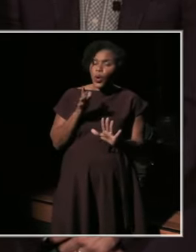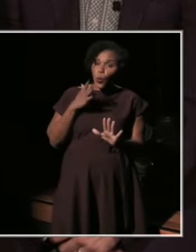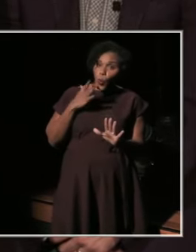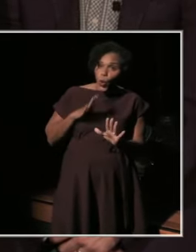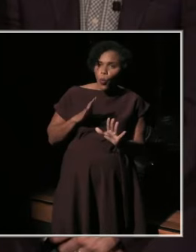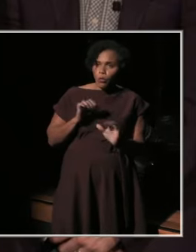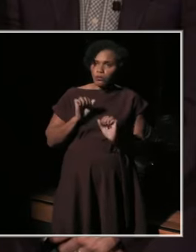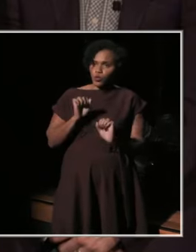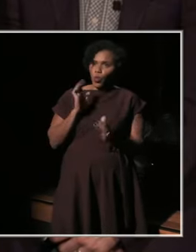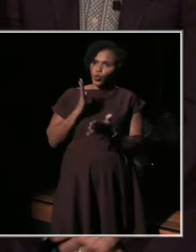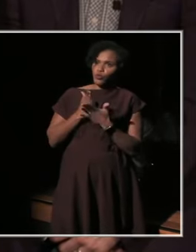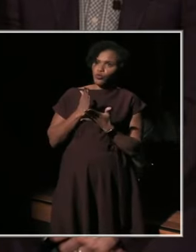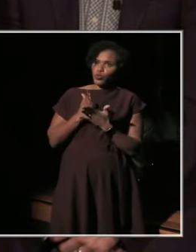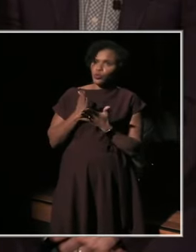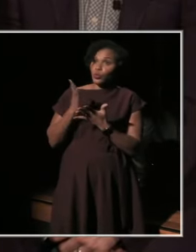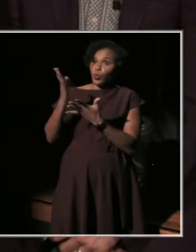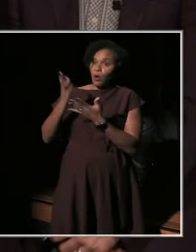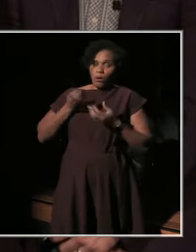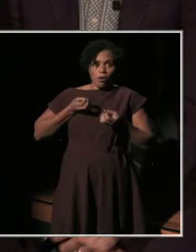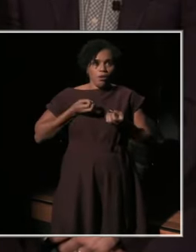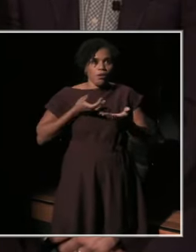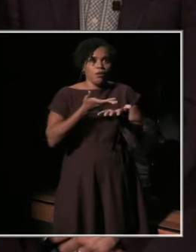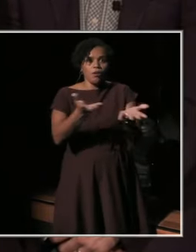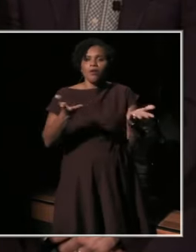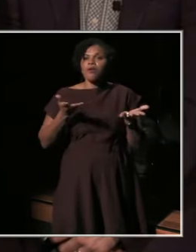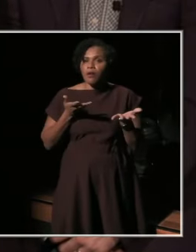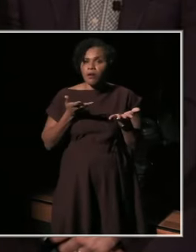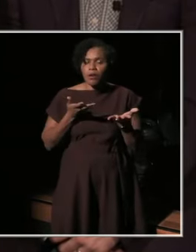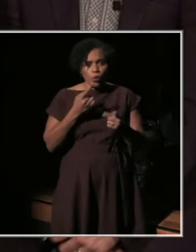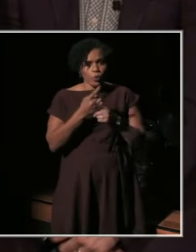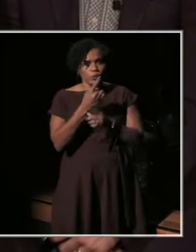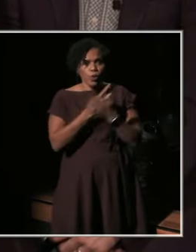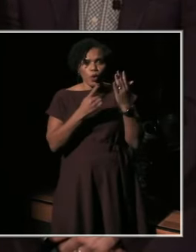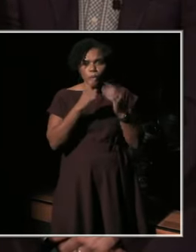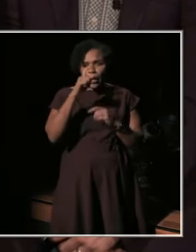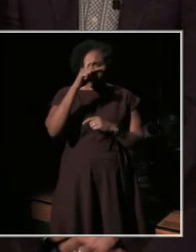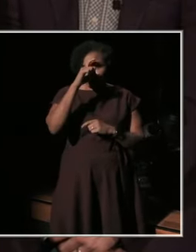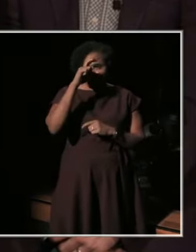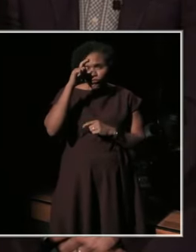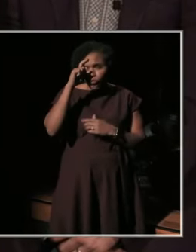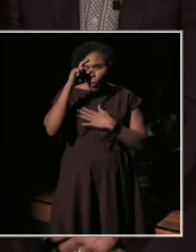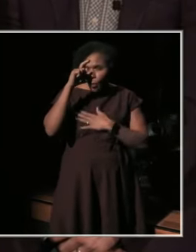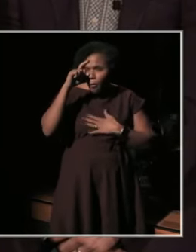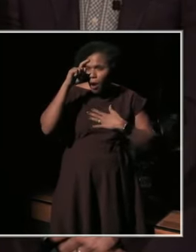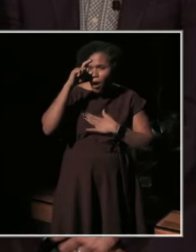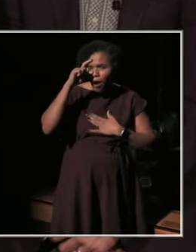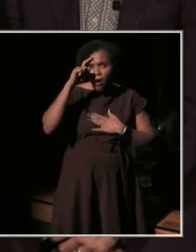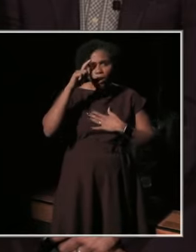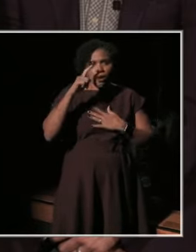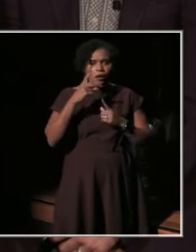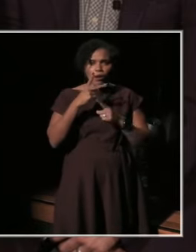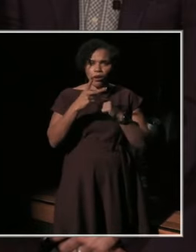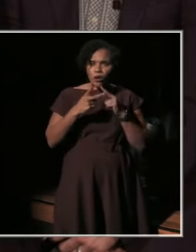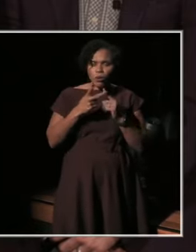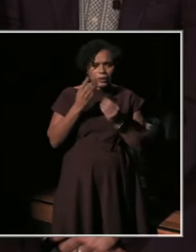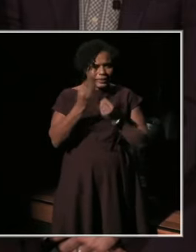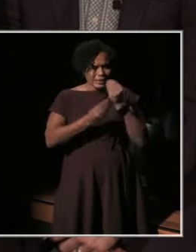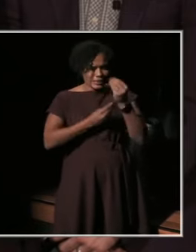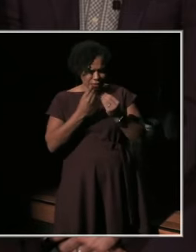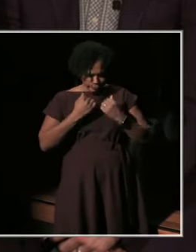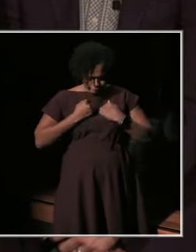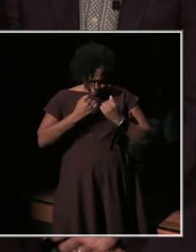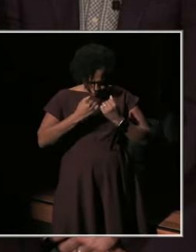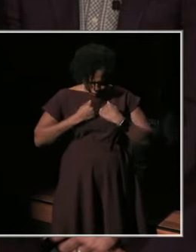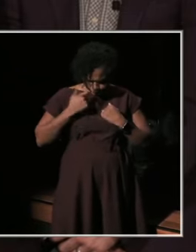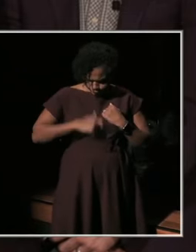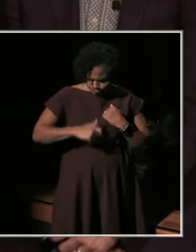know. We spoke of our trauma. We spoke of the not knowing what our identity